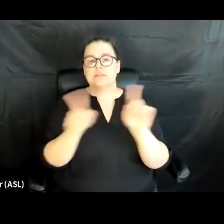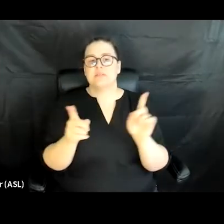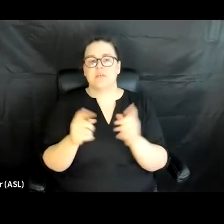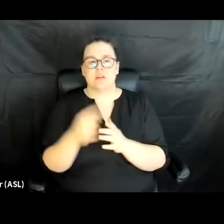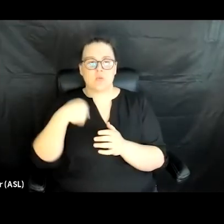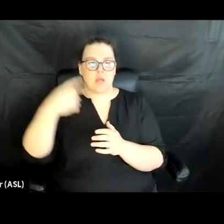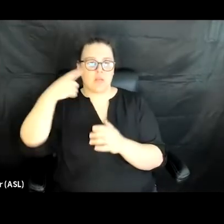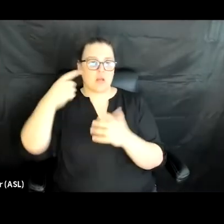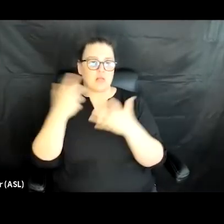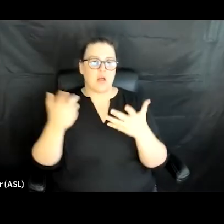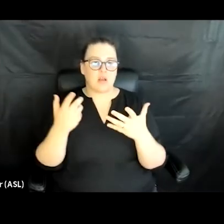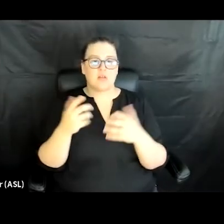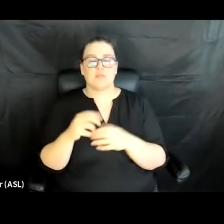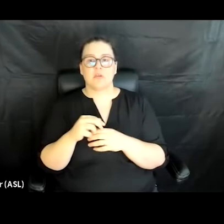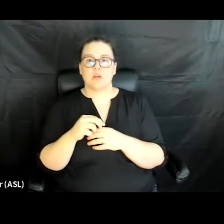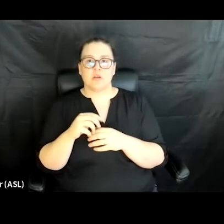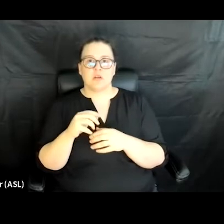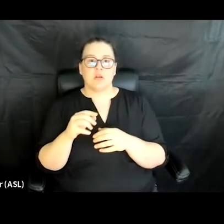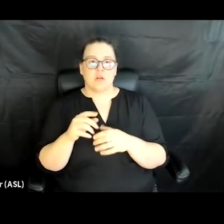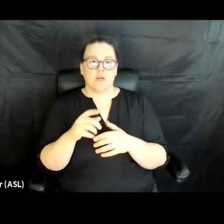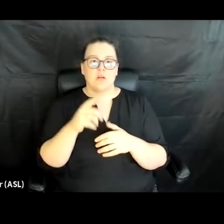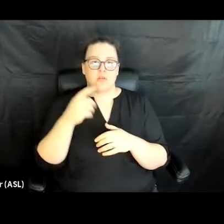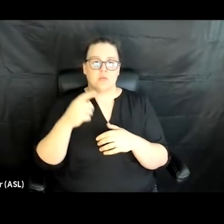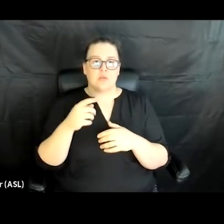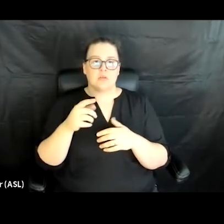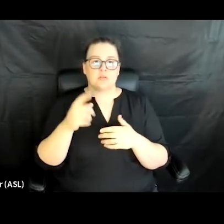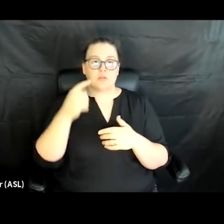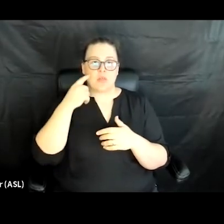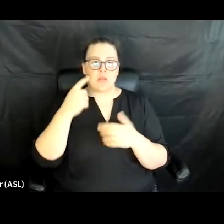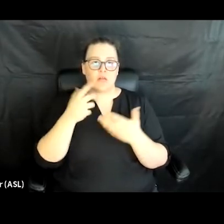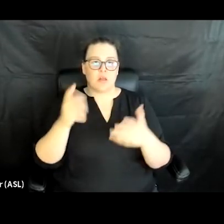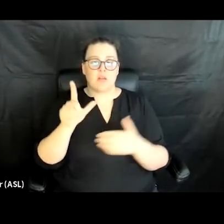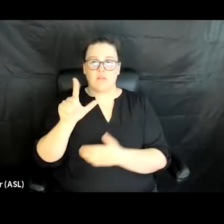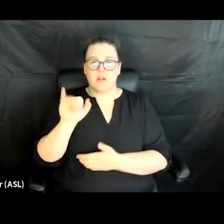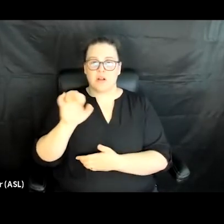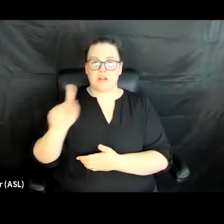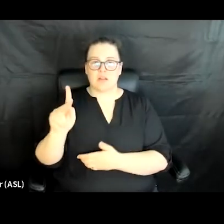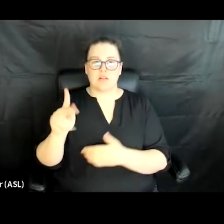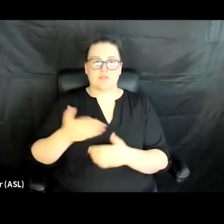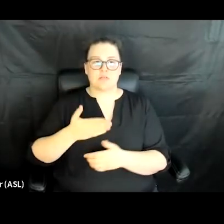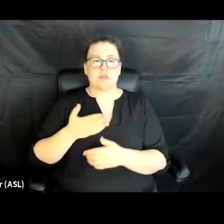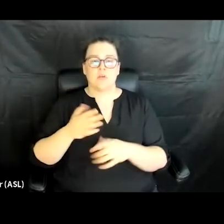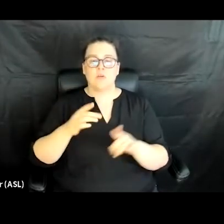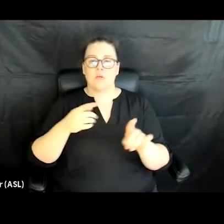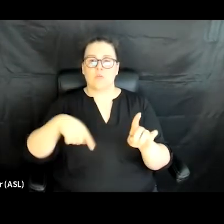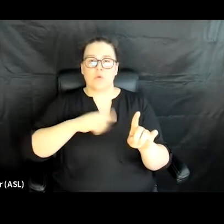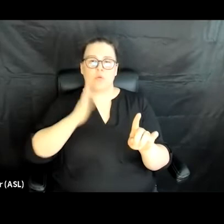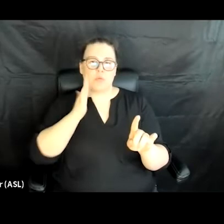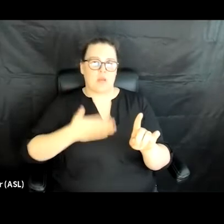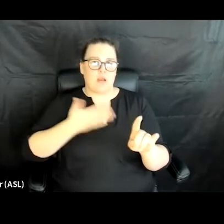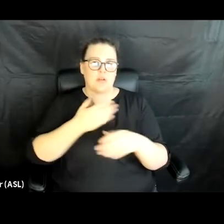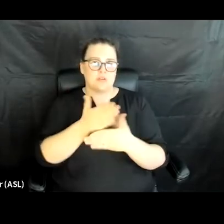and happy to share any of these resources. We've got lots of stuff coming out of mental health that I hope is useful to